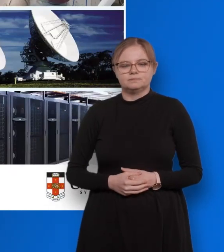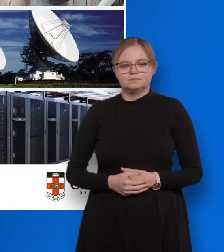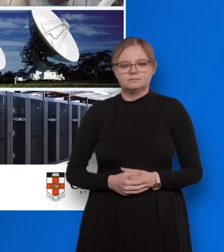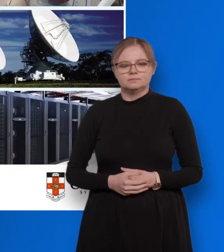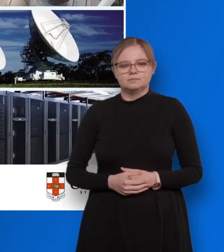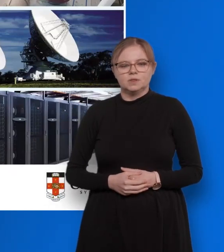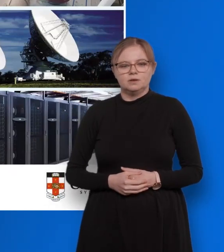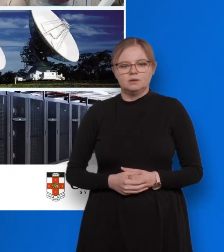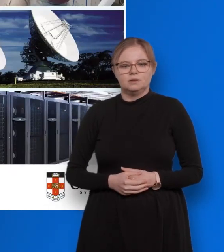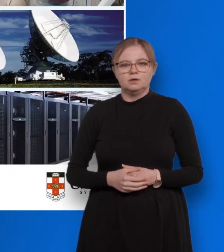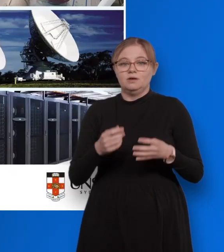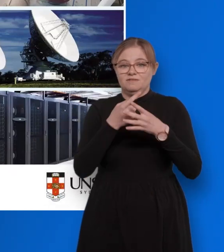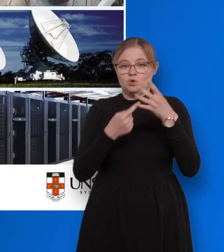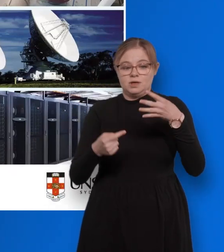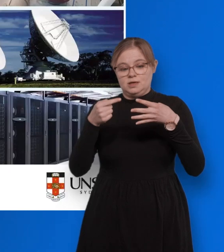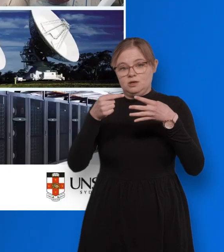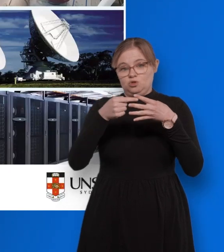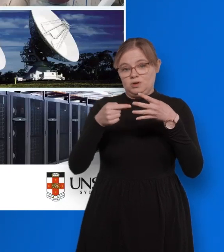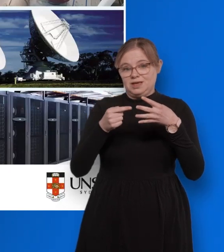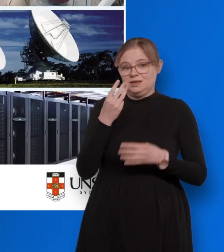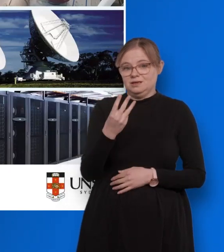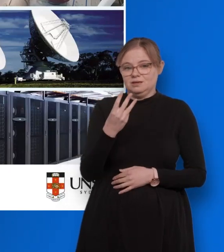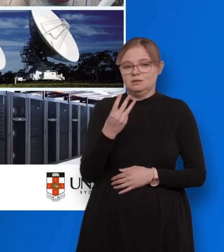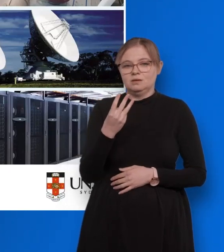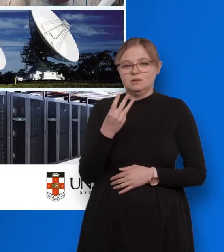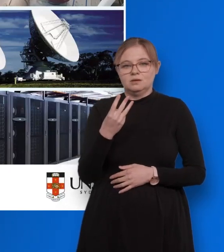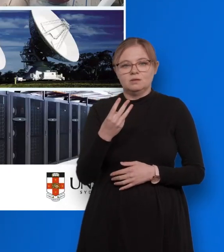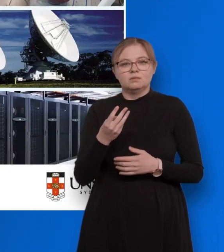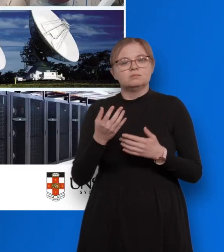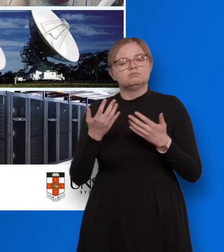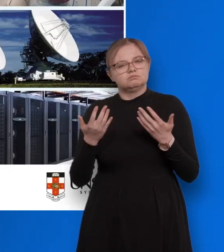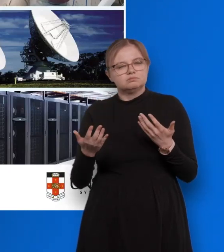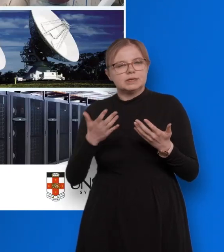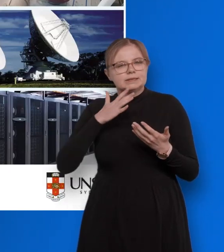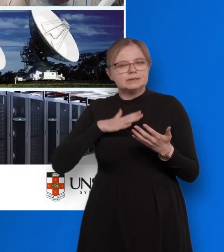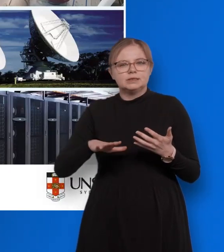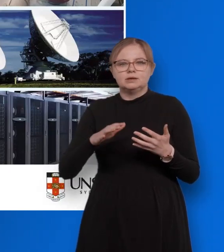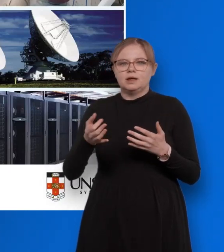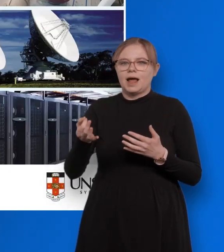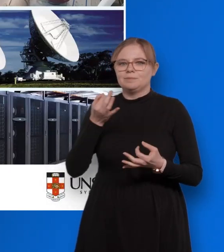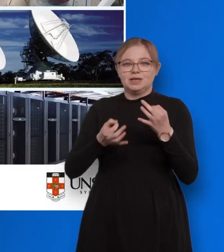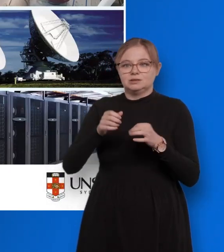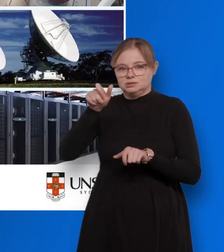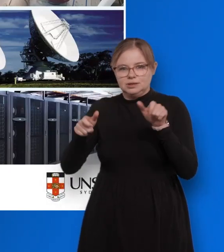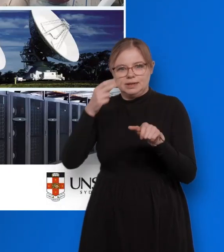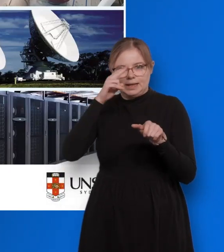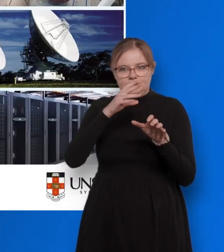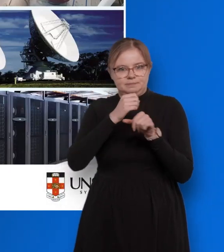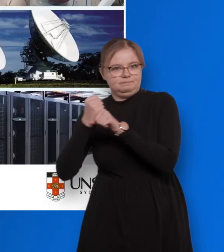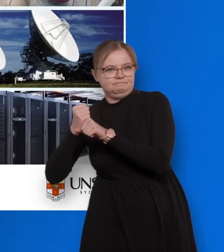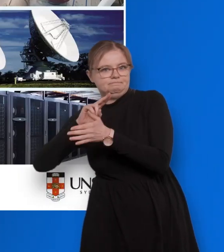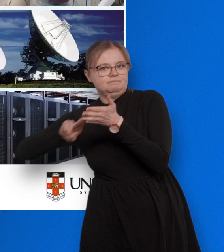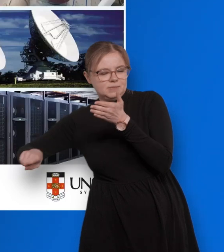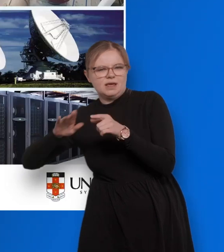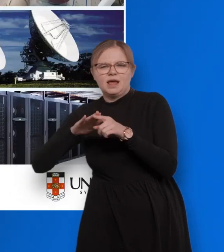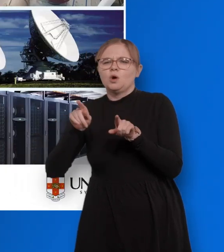So 3 of the organizations, to anonymize them, required applicants to exclude their names and affiliations